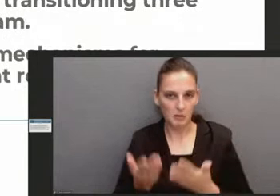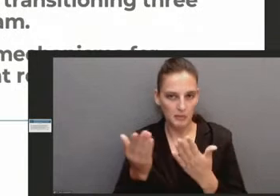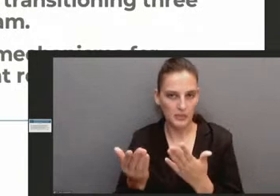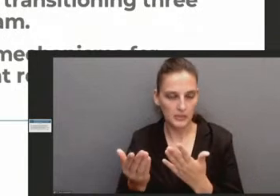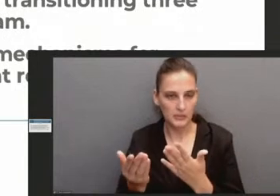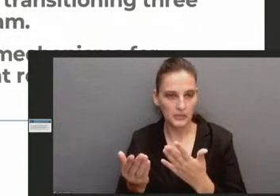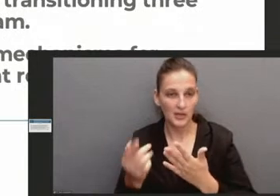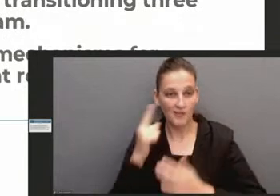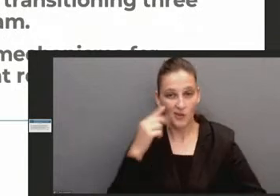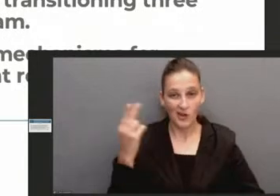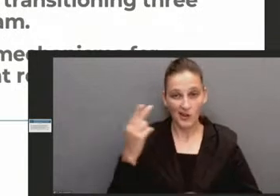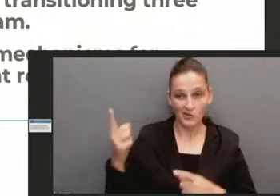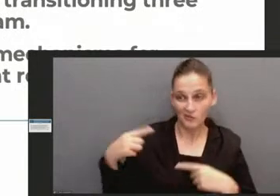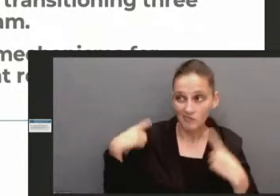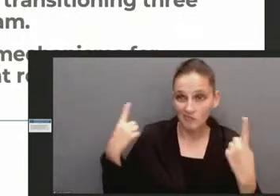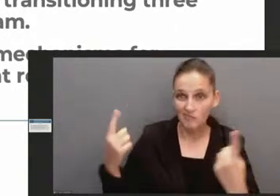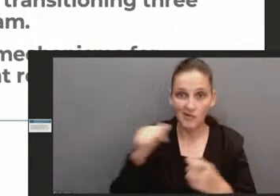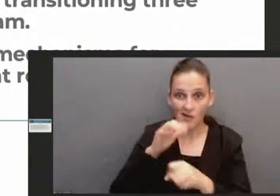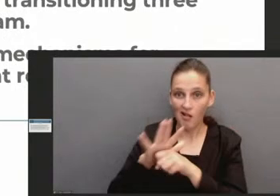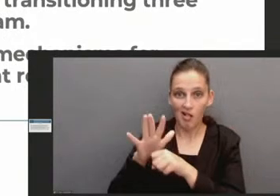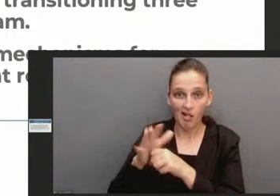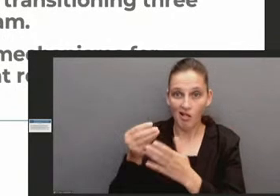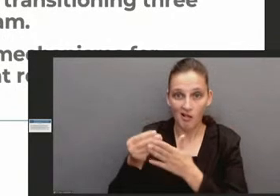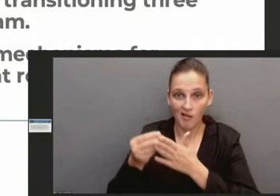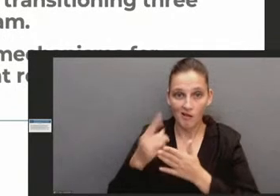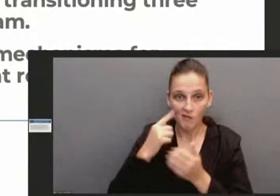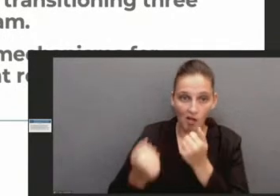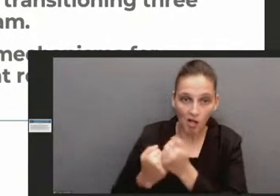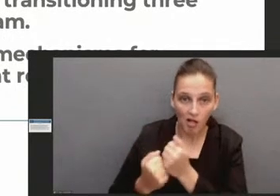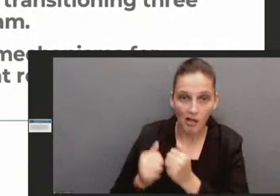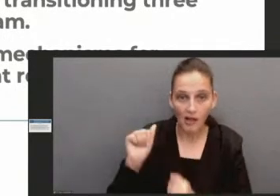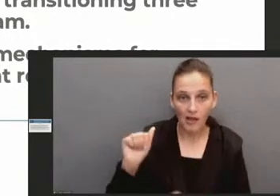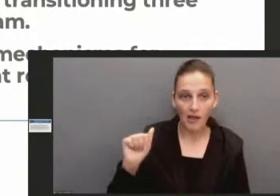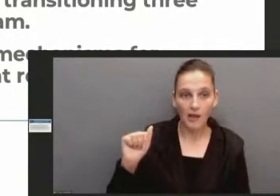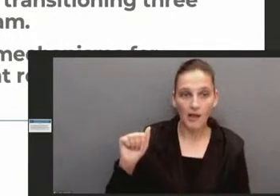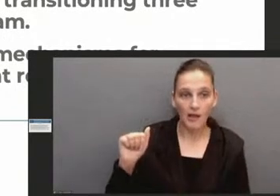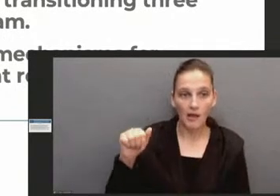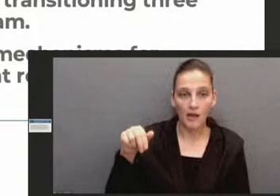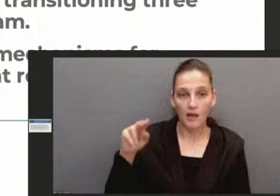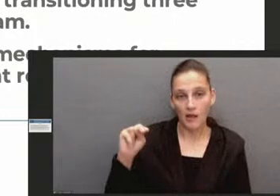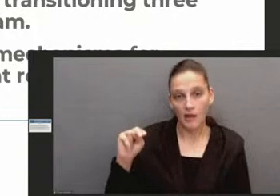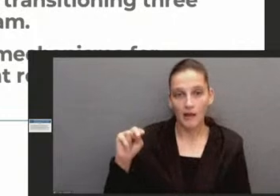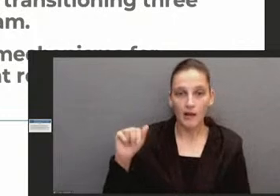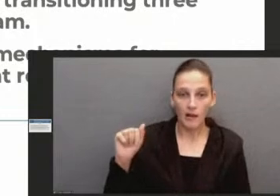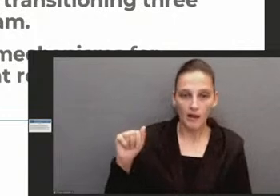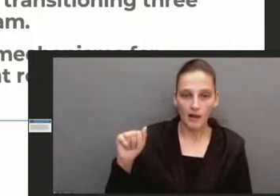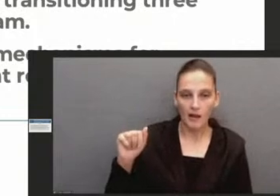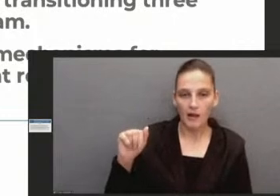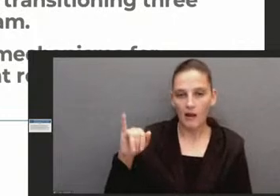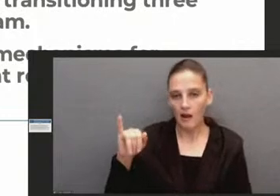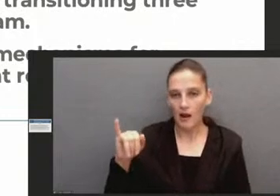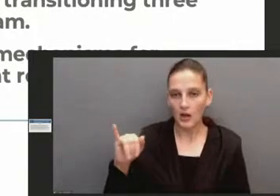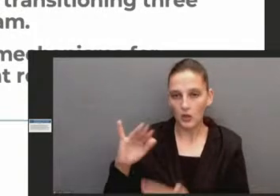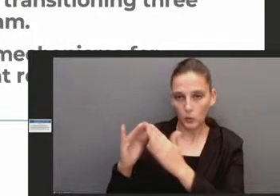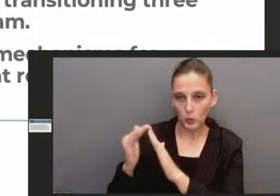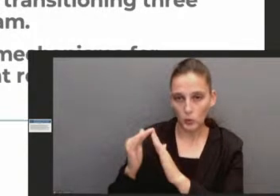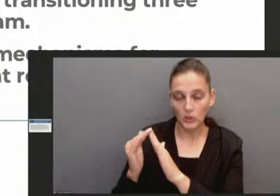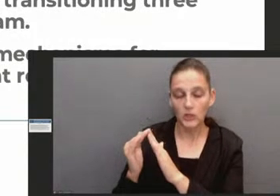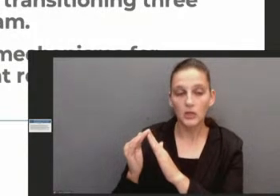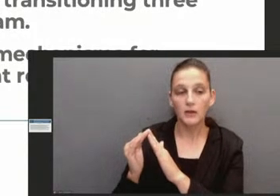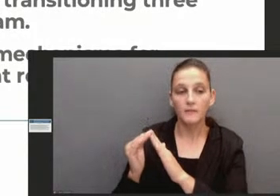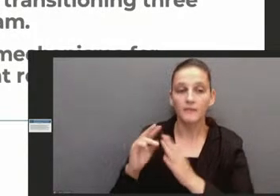historic underfunding of AI and AN community is to direct more and